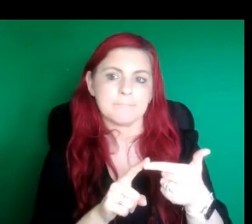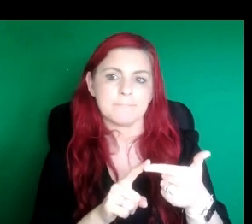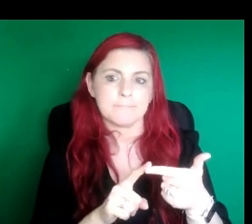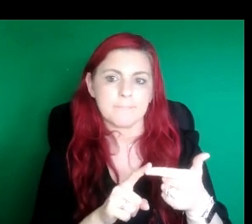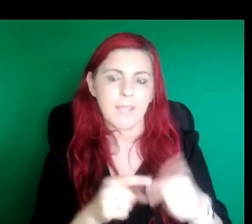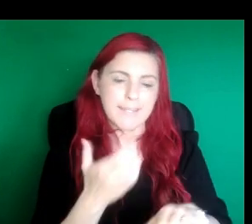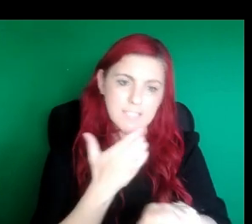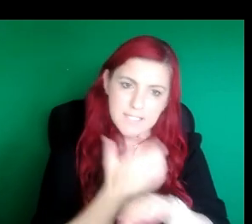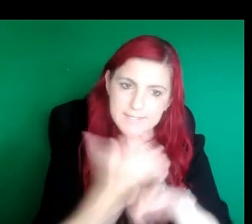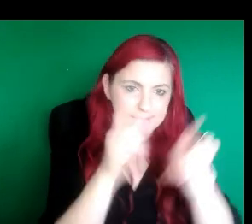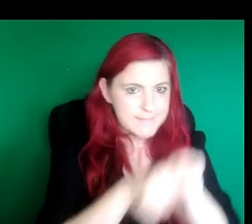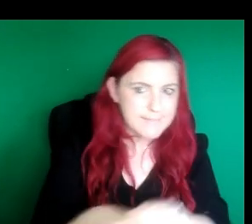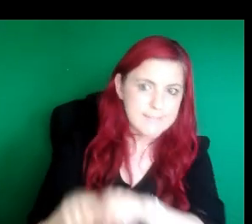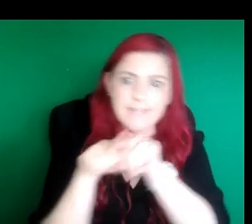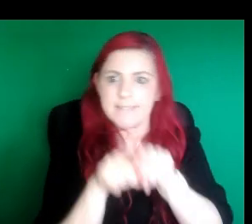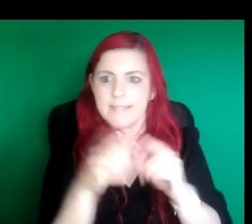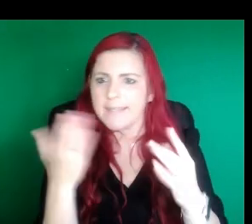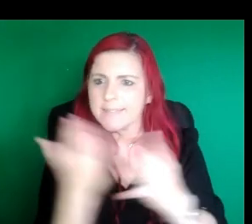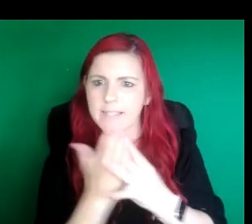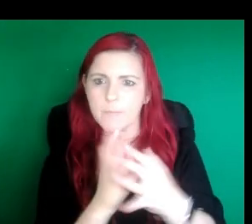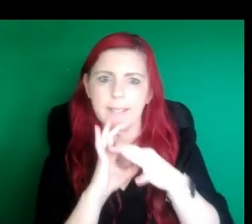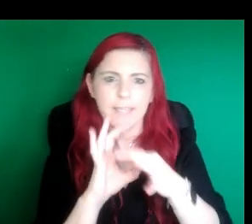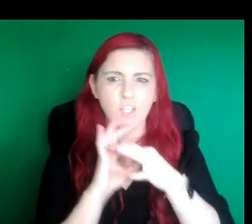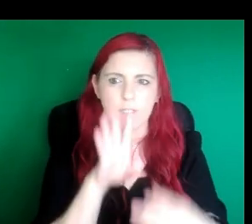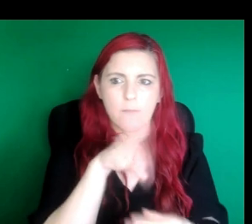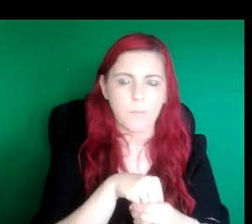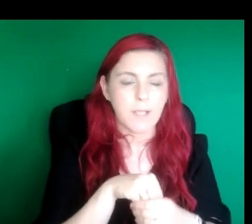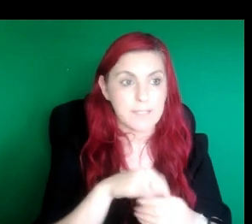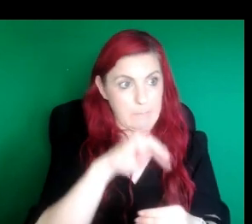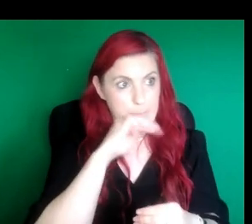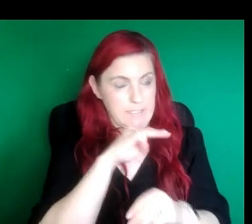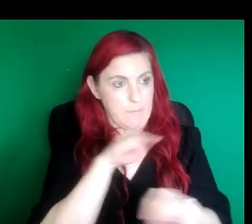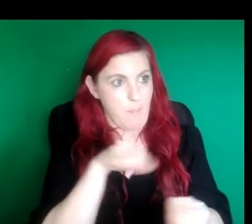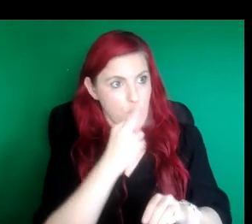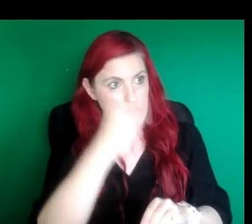There needs to be consistent, accessible engagement and involvement, because this helps people to understand